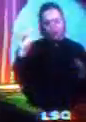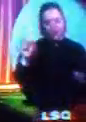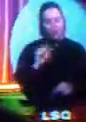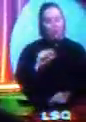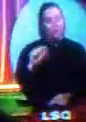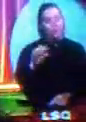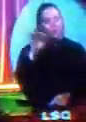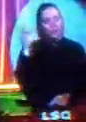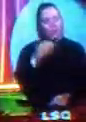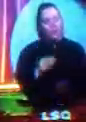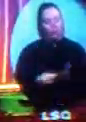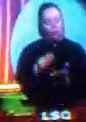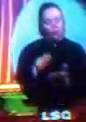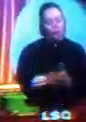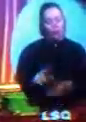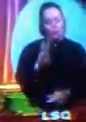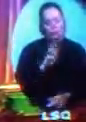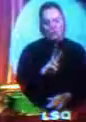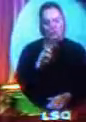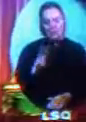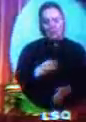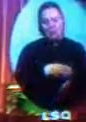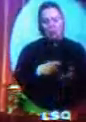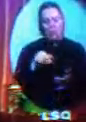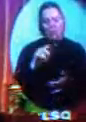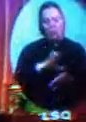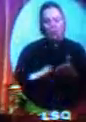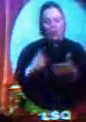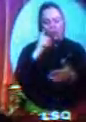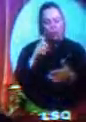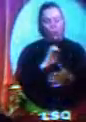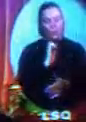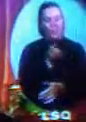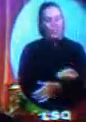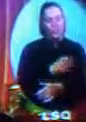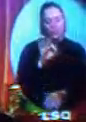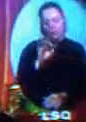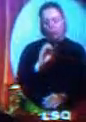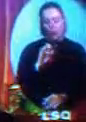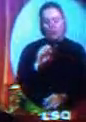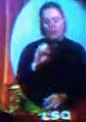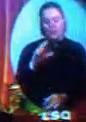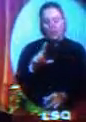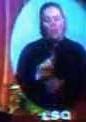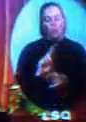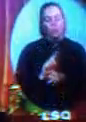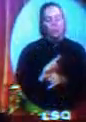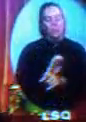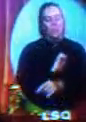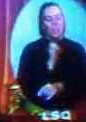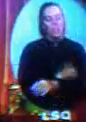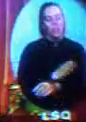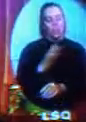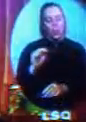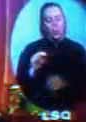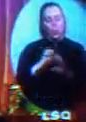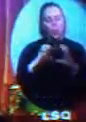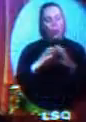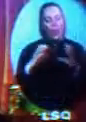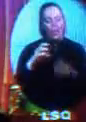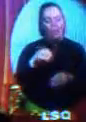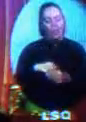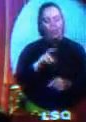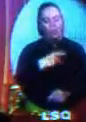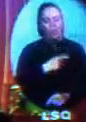The Honourable Member. Mr. Speaker, the federal government has spent more than $66 billion for